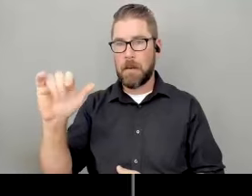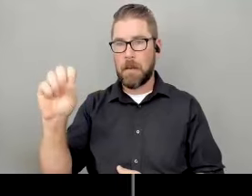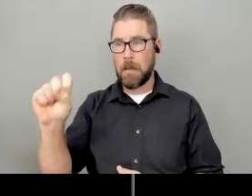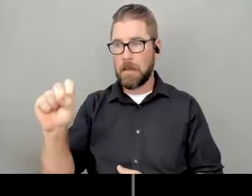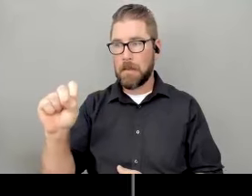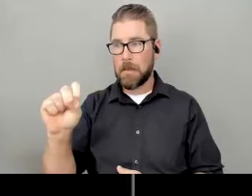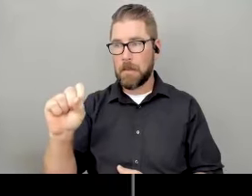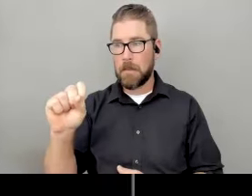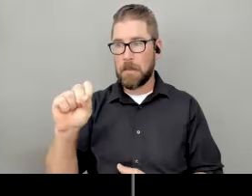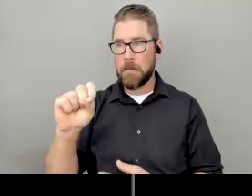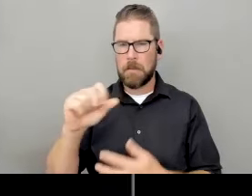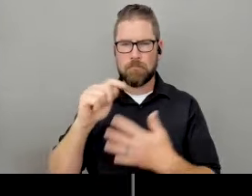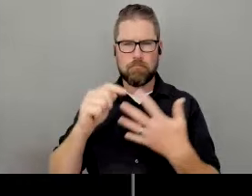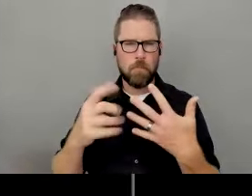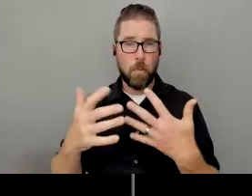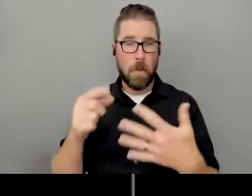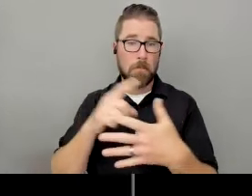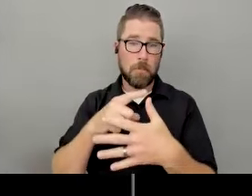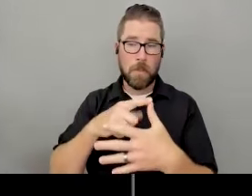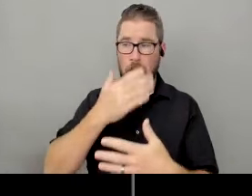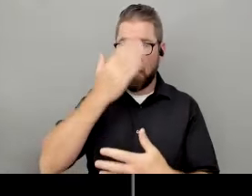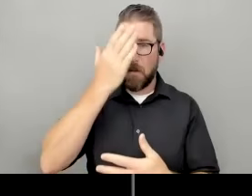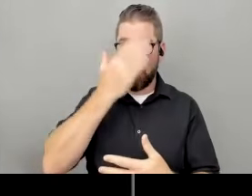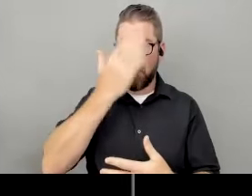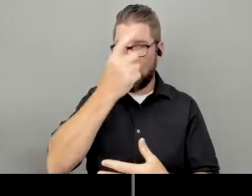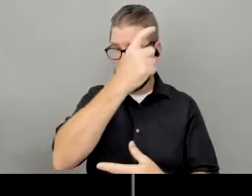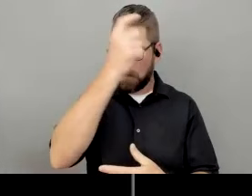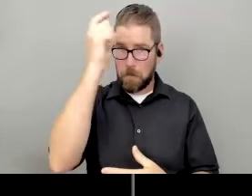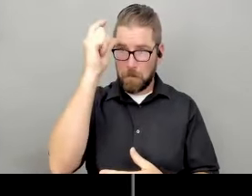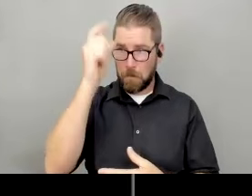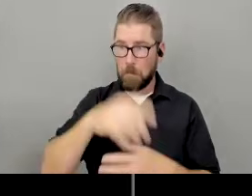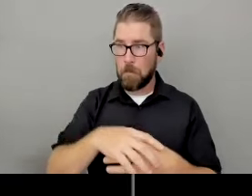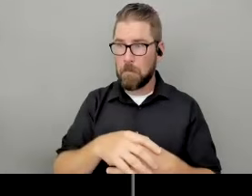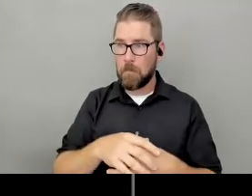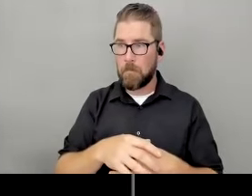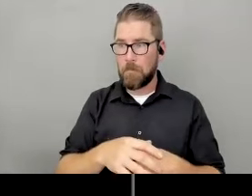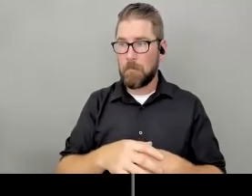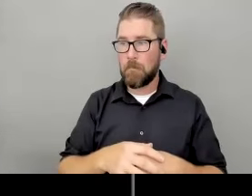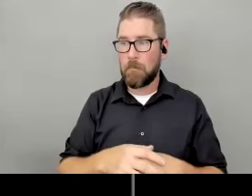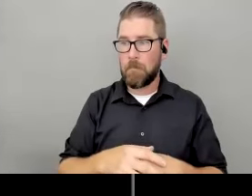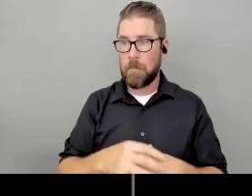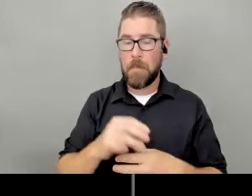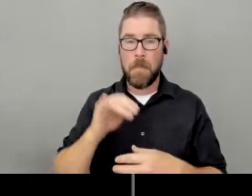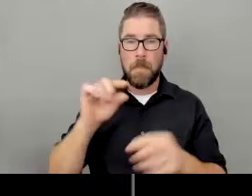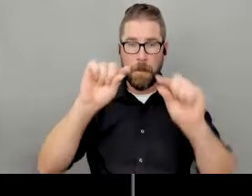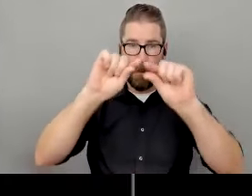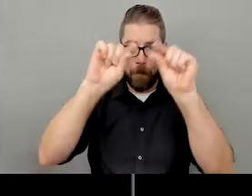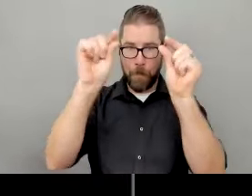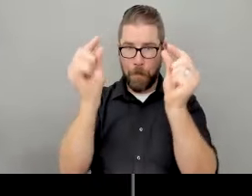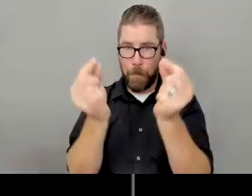making the superior rim, the lateral and inferior rim are made up by